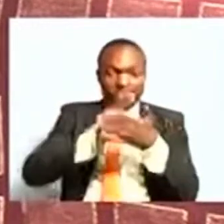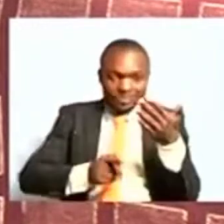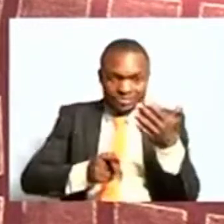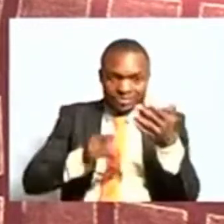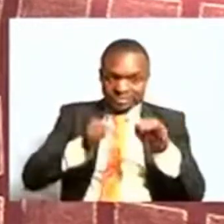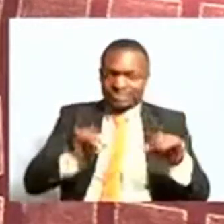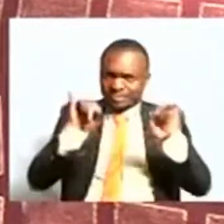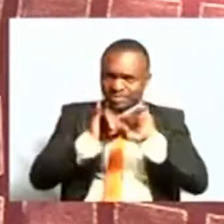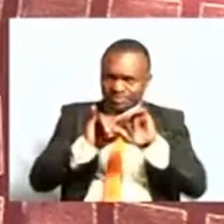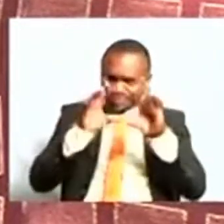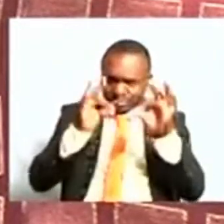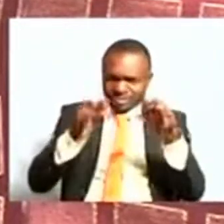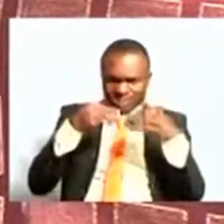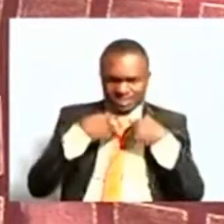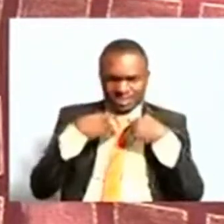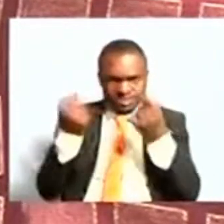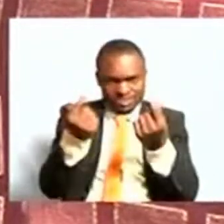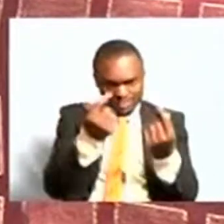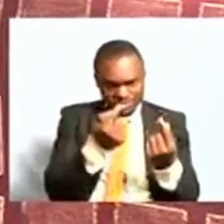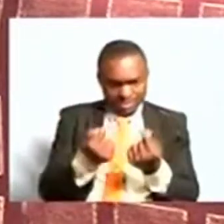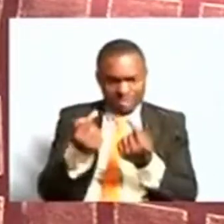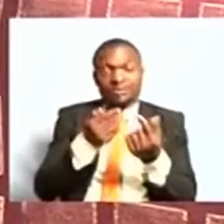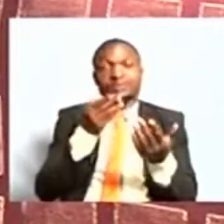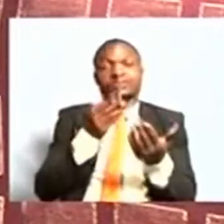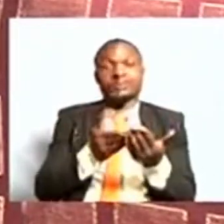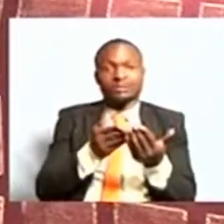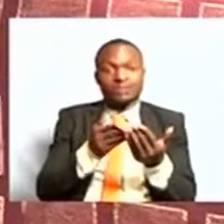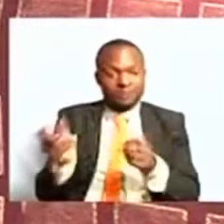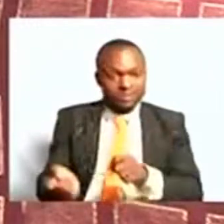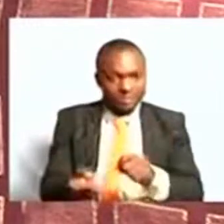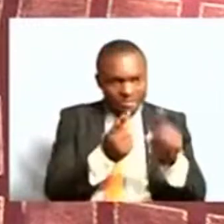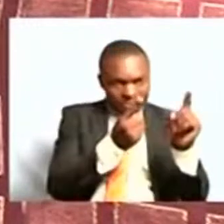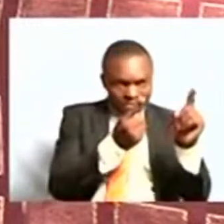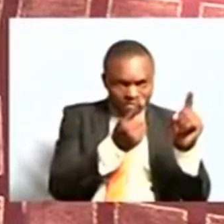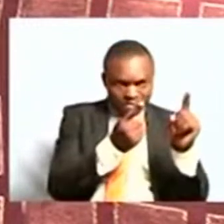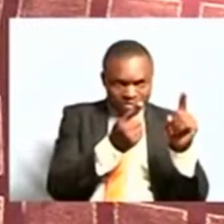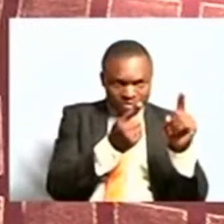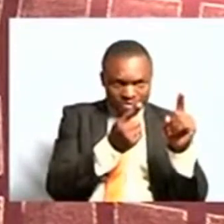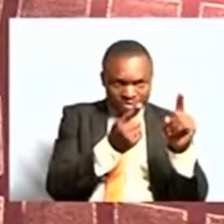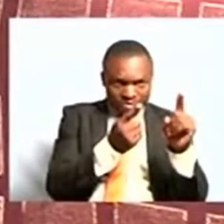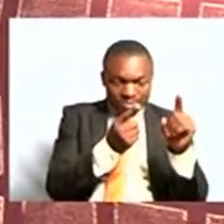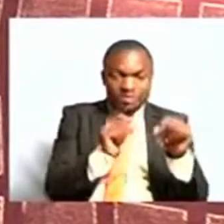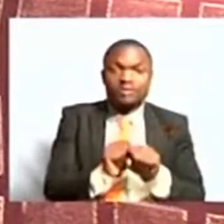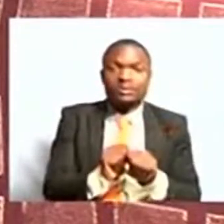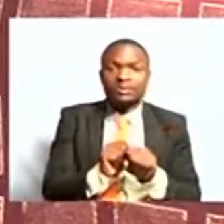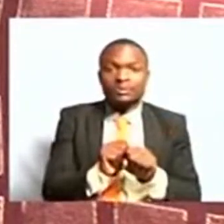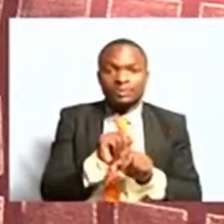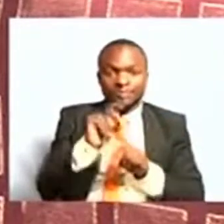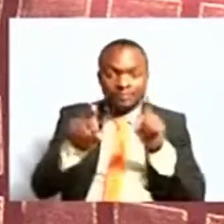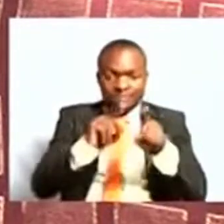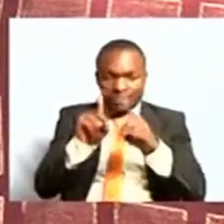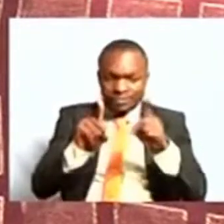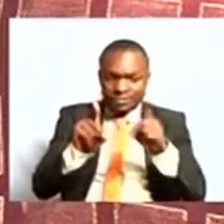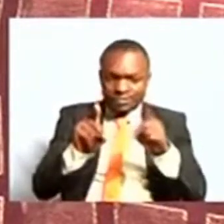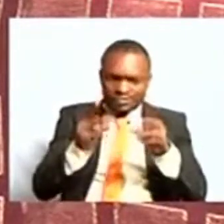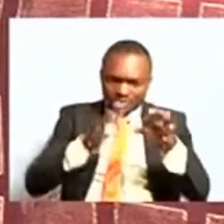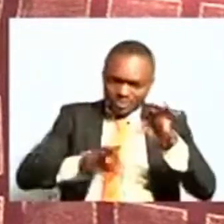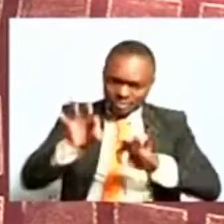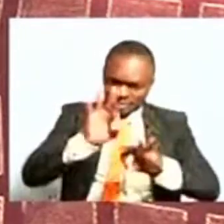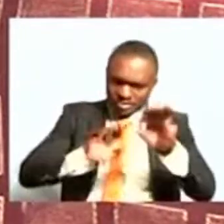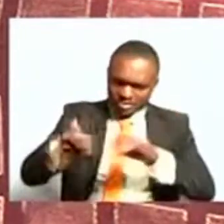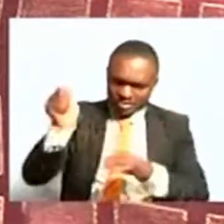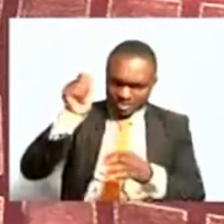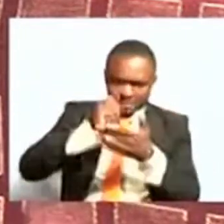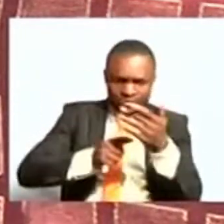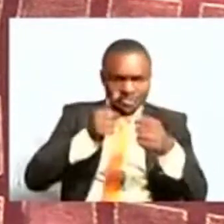always important when you have situations like this, go to the superiors, go and find out, go and explain yourself. This